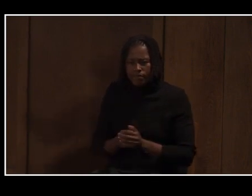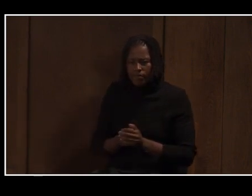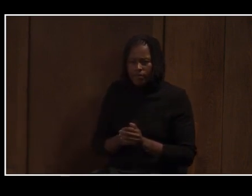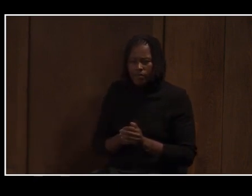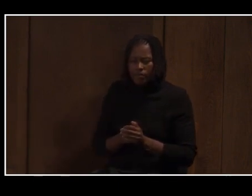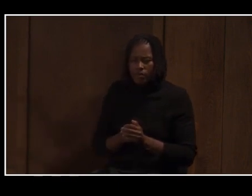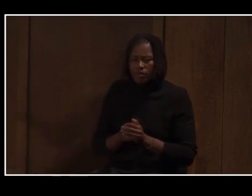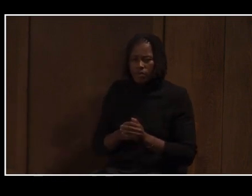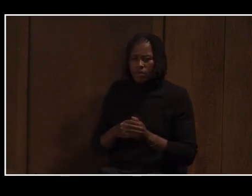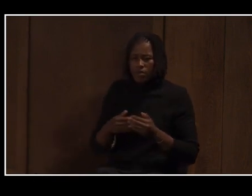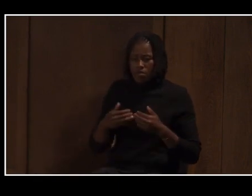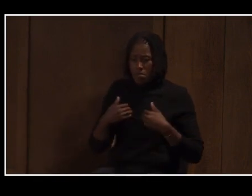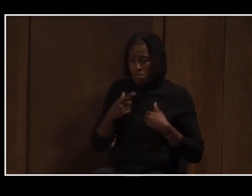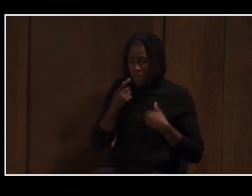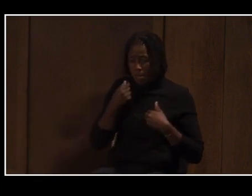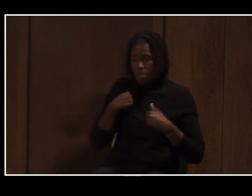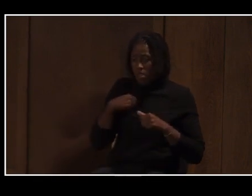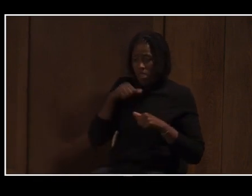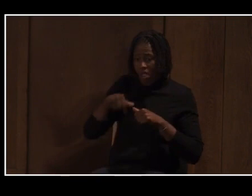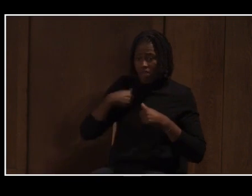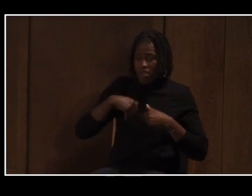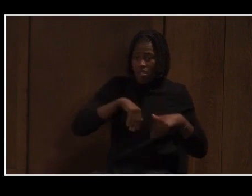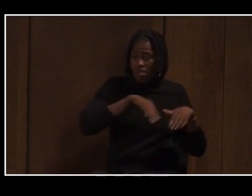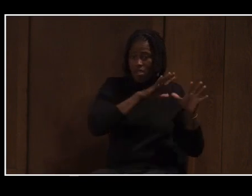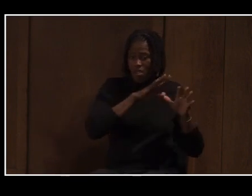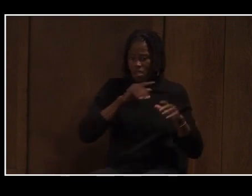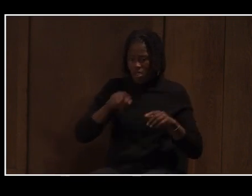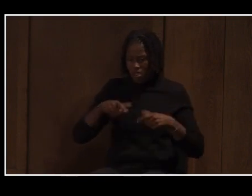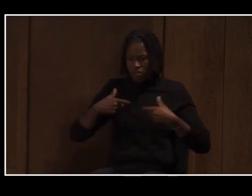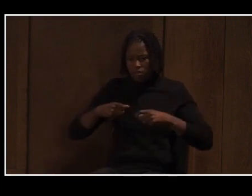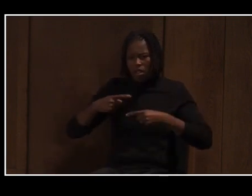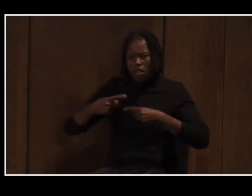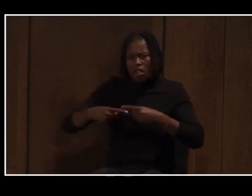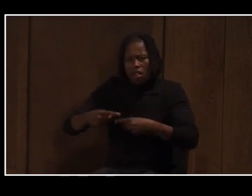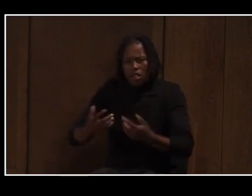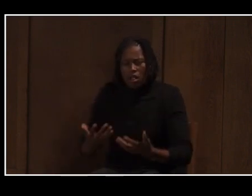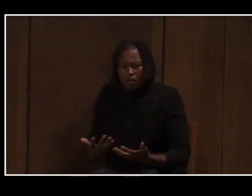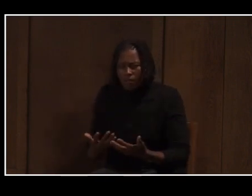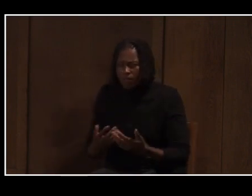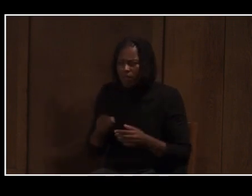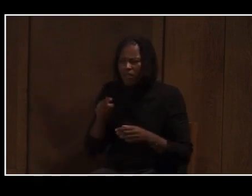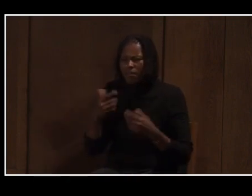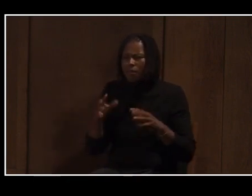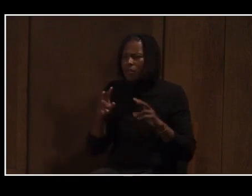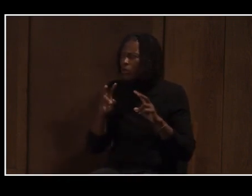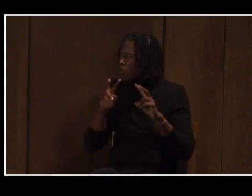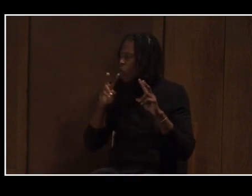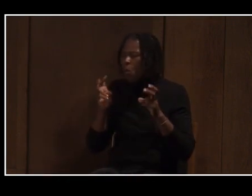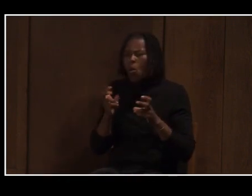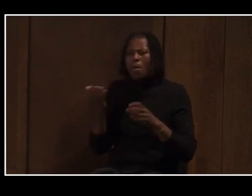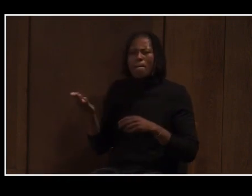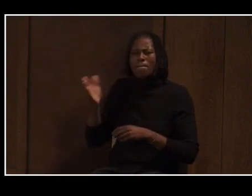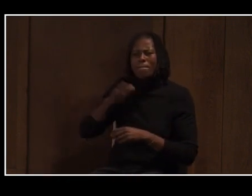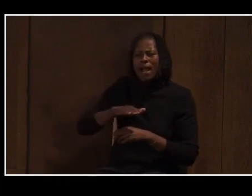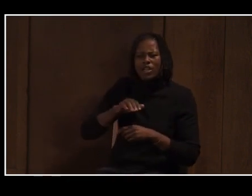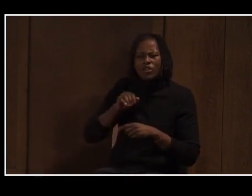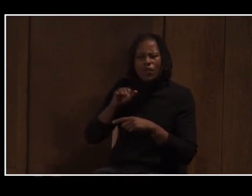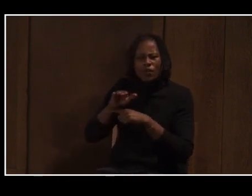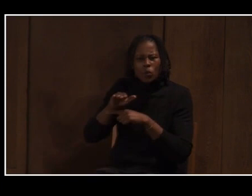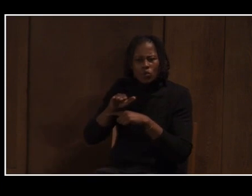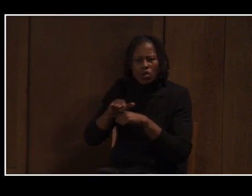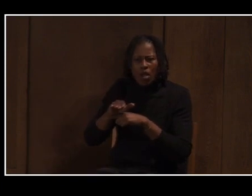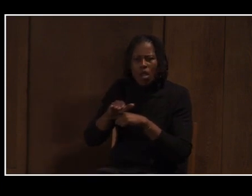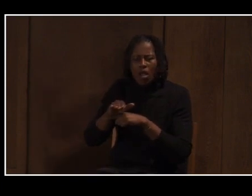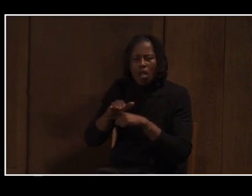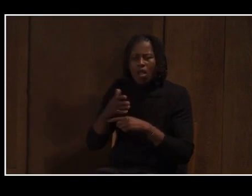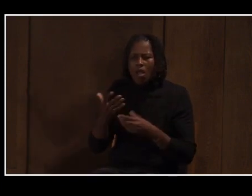beyond ourselves, which is why the quote that Fazana likes, that I like to say, is the Back to the Future, where they use the fourth dimensional